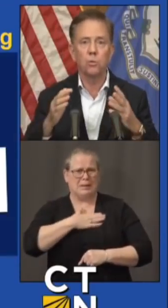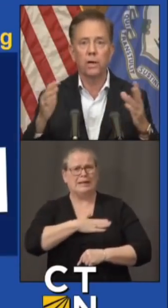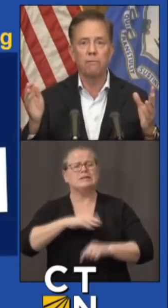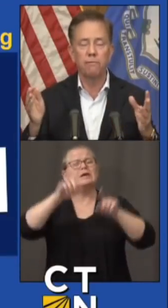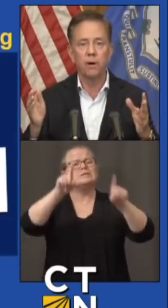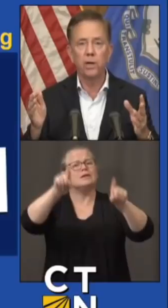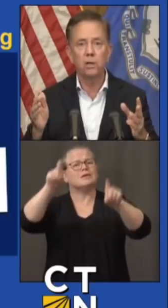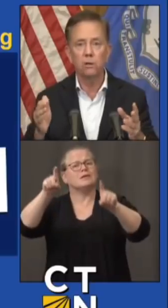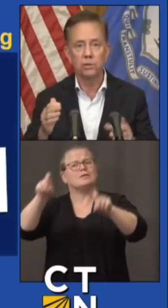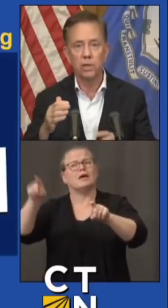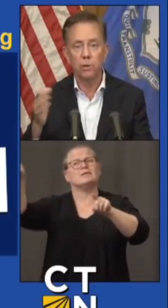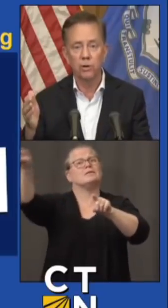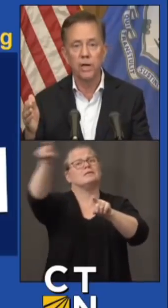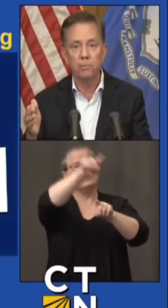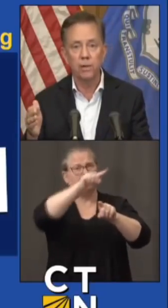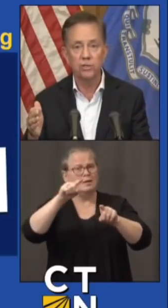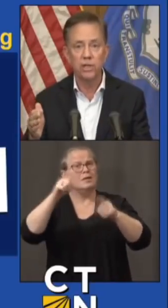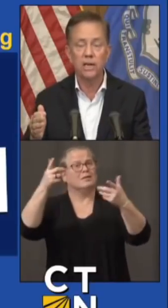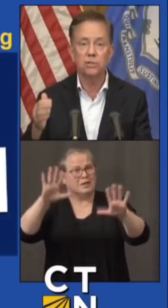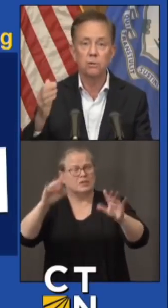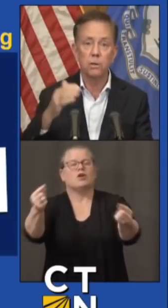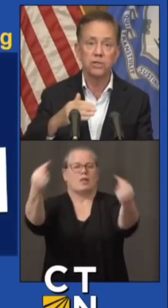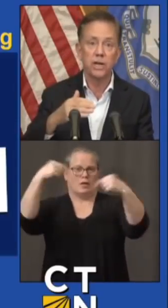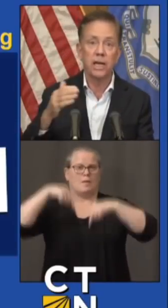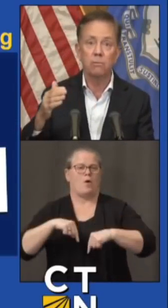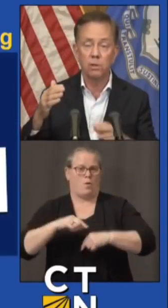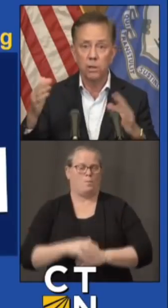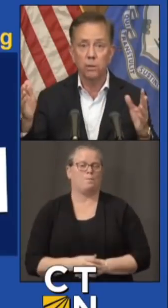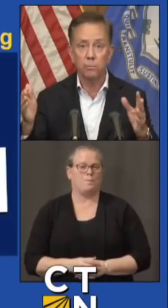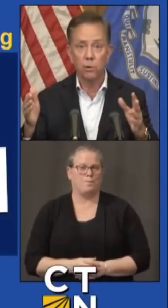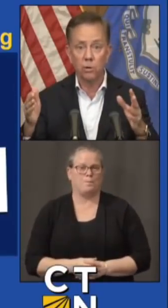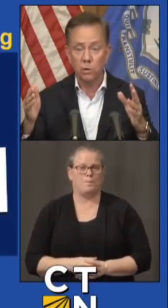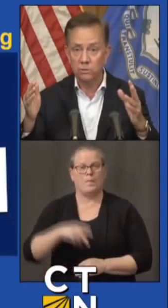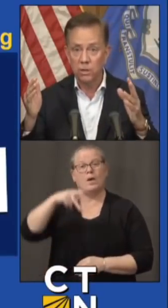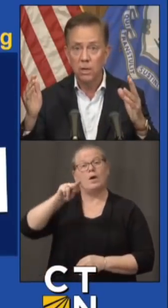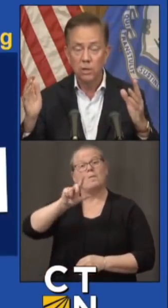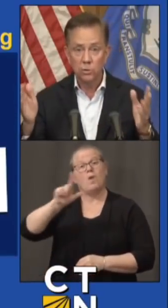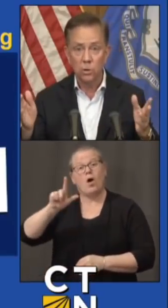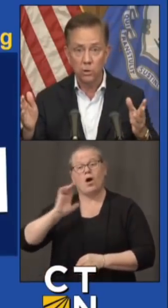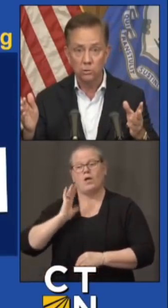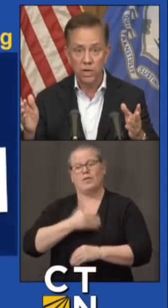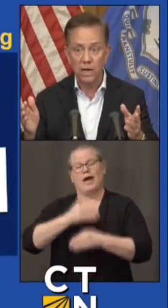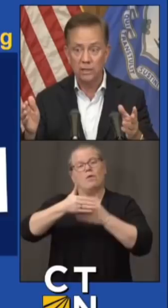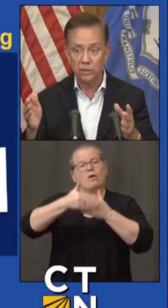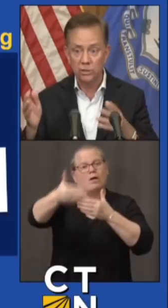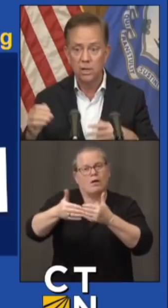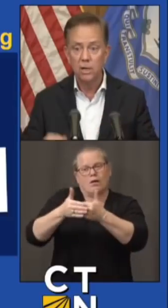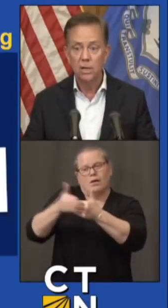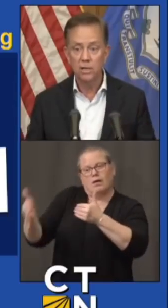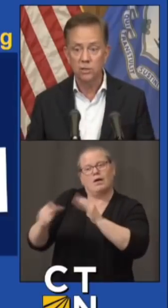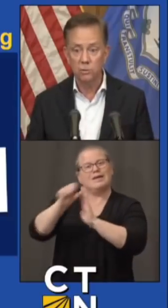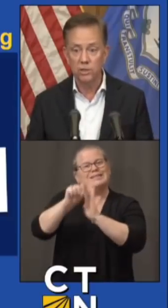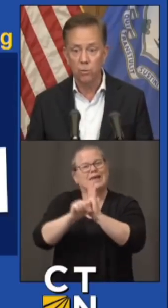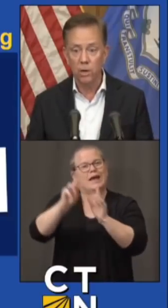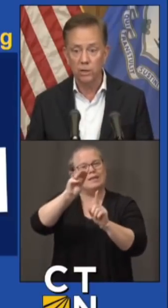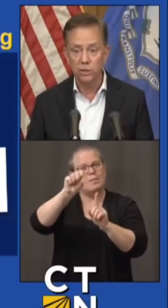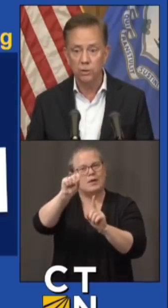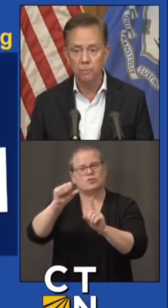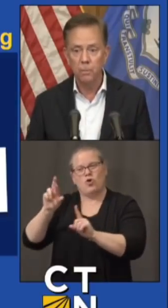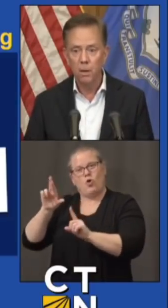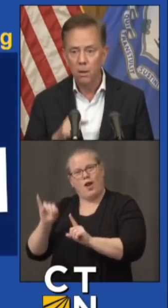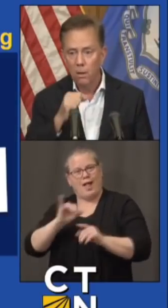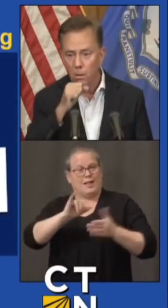Paul is working very closely with our neighboring states, setting out clear protocols to all those colleges. This is what you want